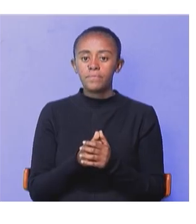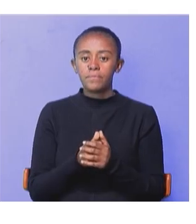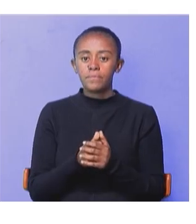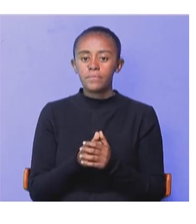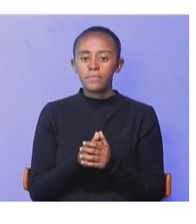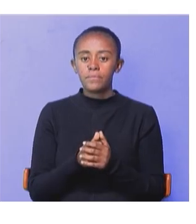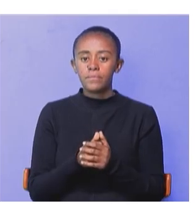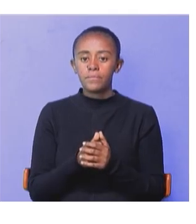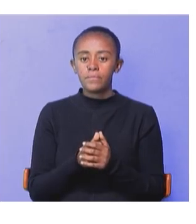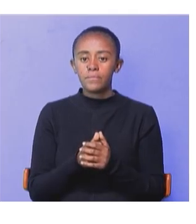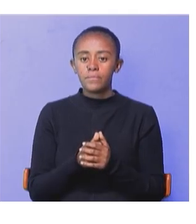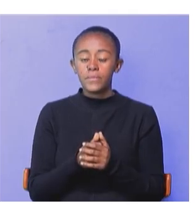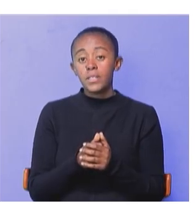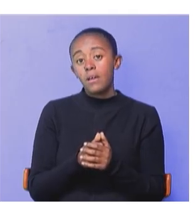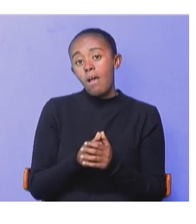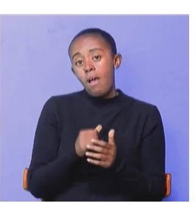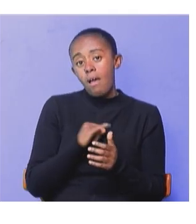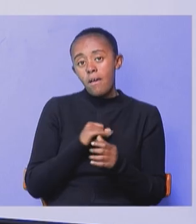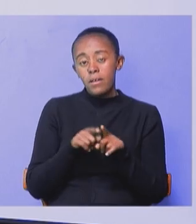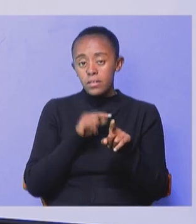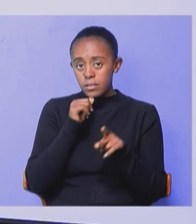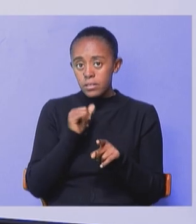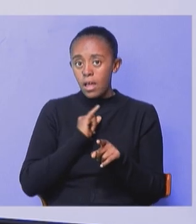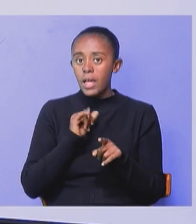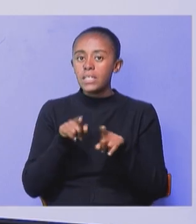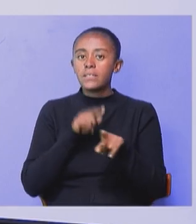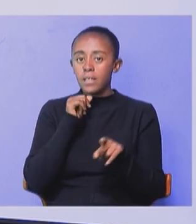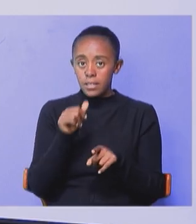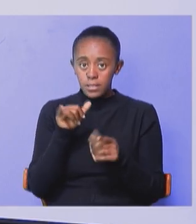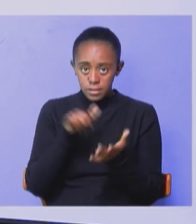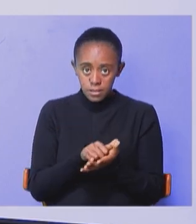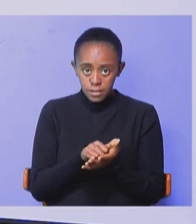I forget I here. I'm sorry, but I disagree that